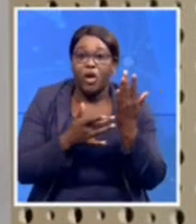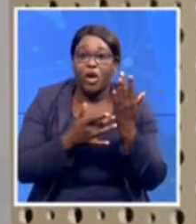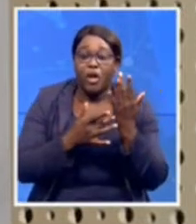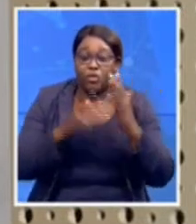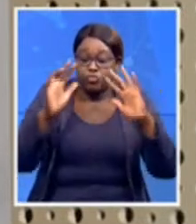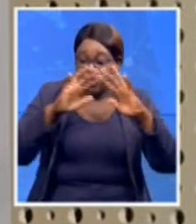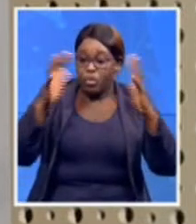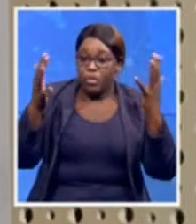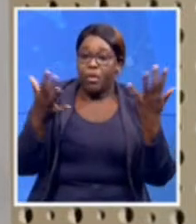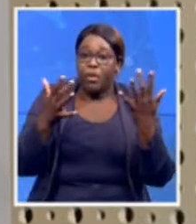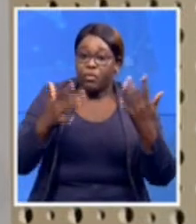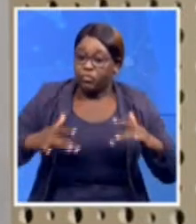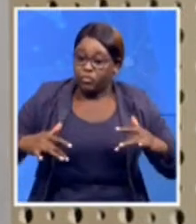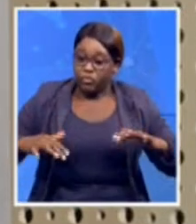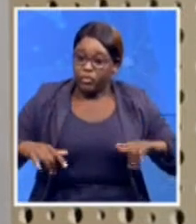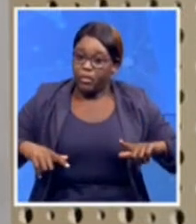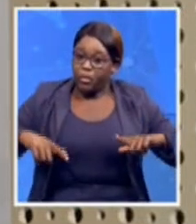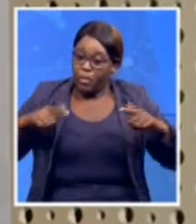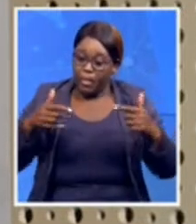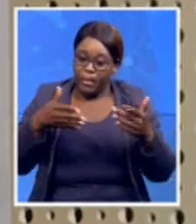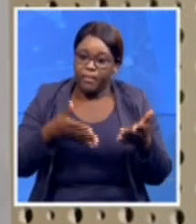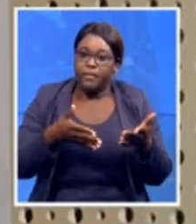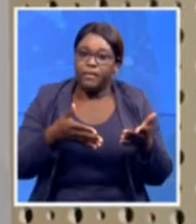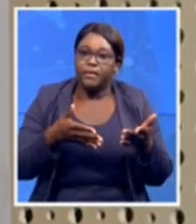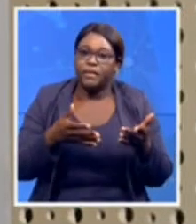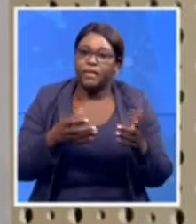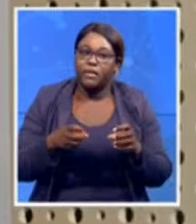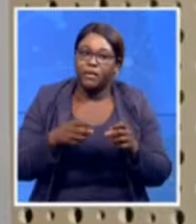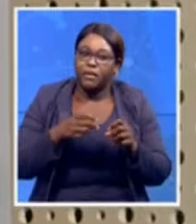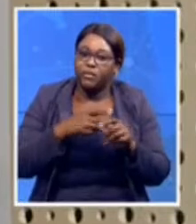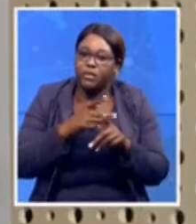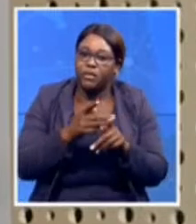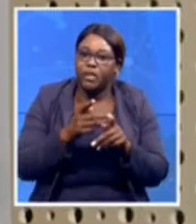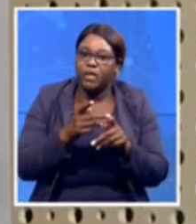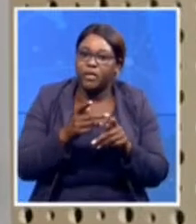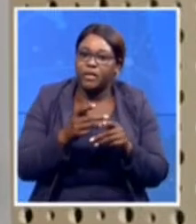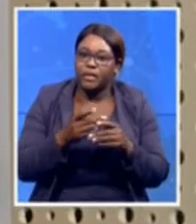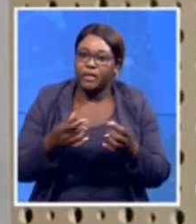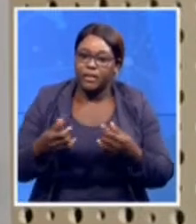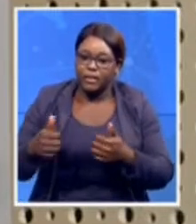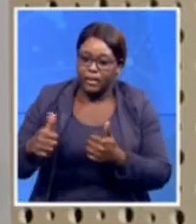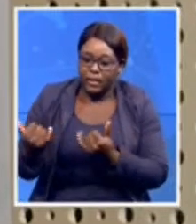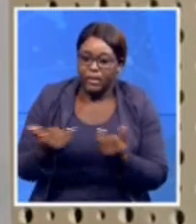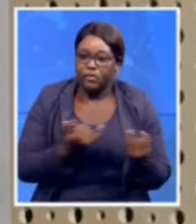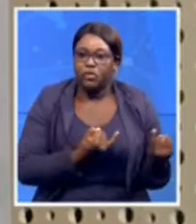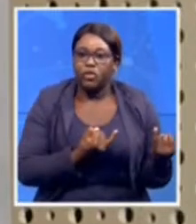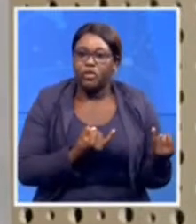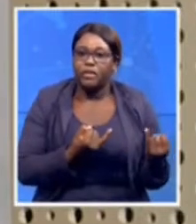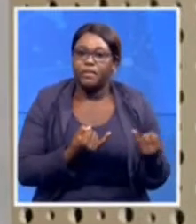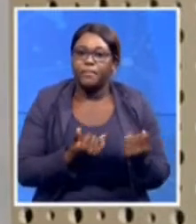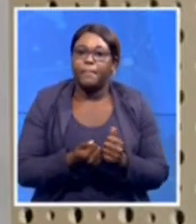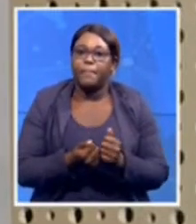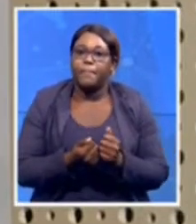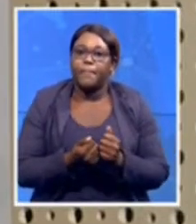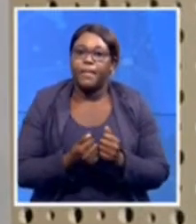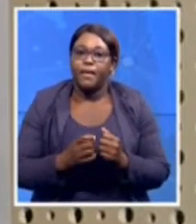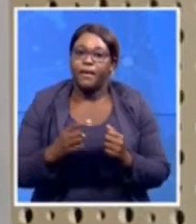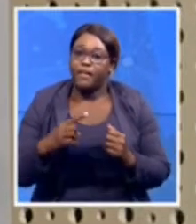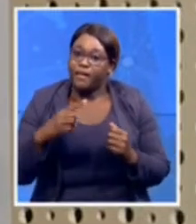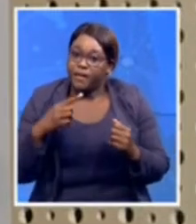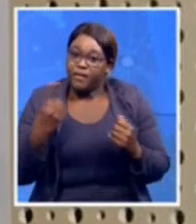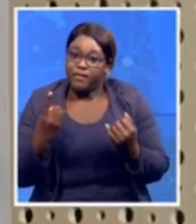two approaches in particular, which I would like to quickly go through. The first approach we title self-regulation, which